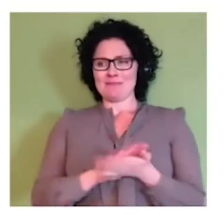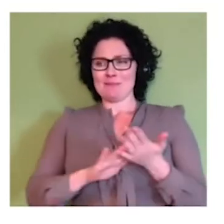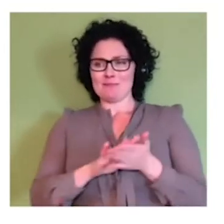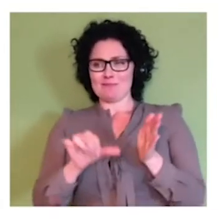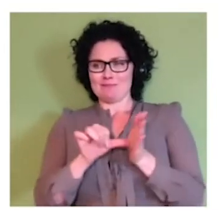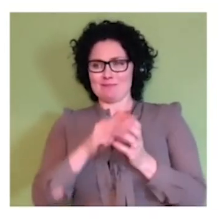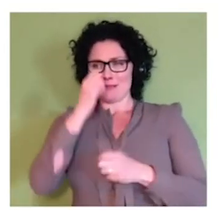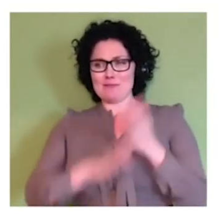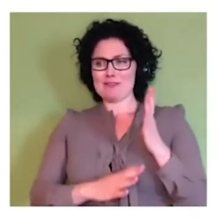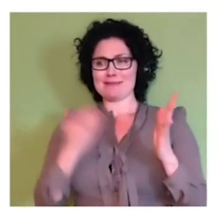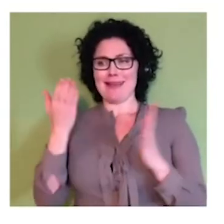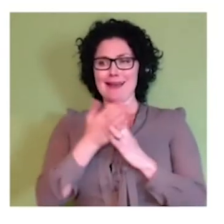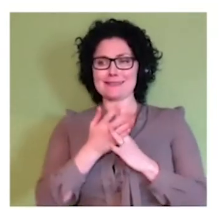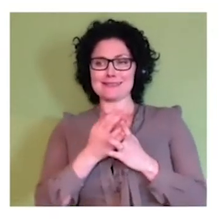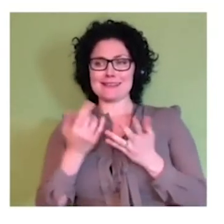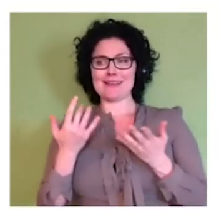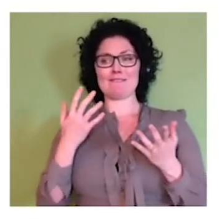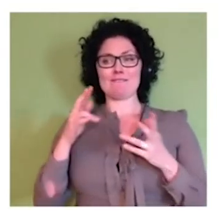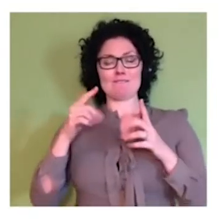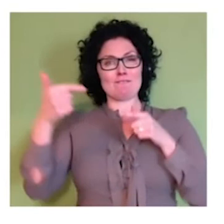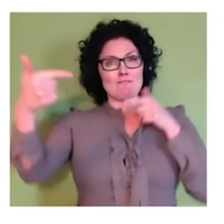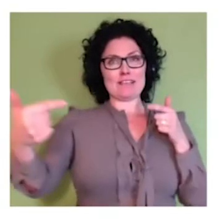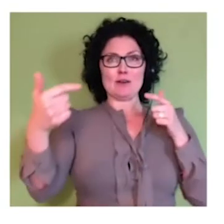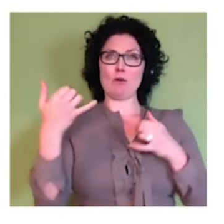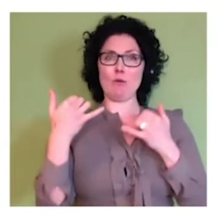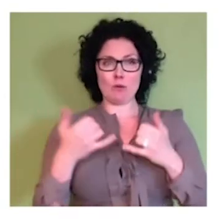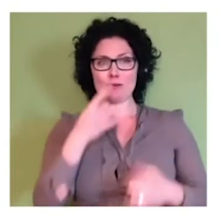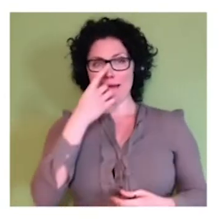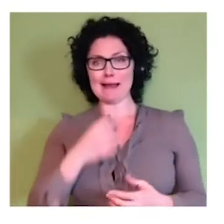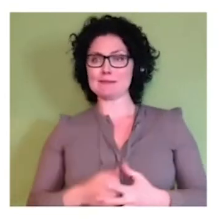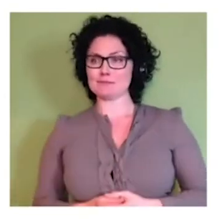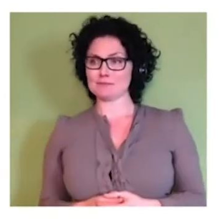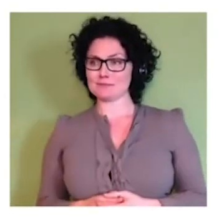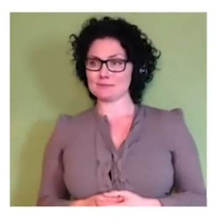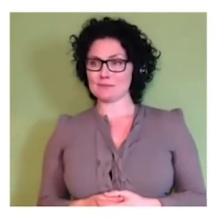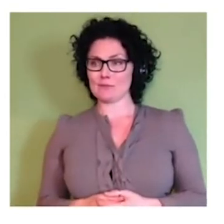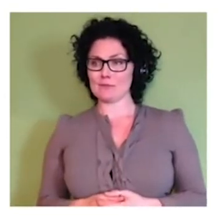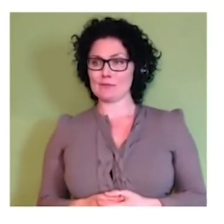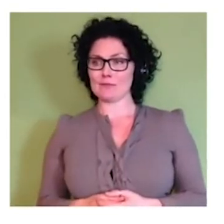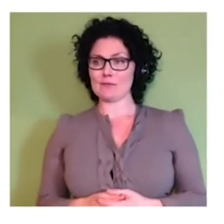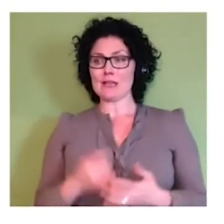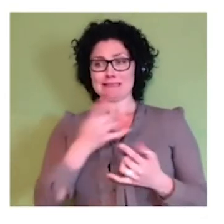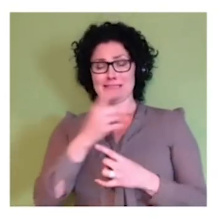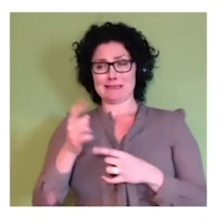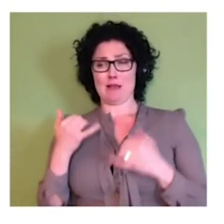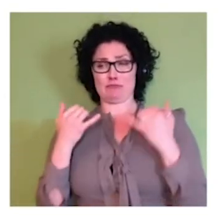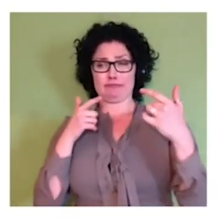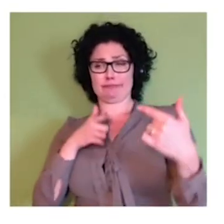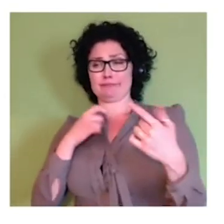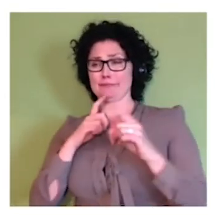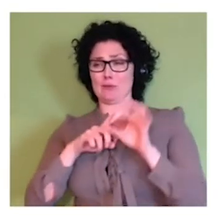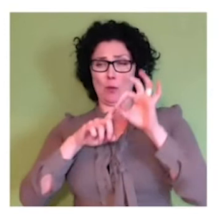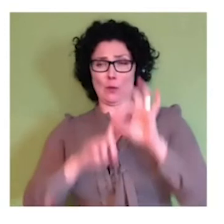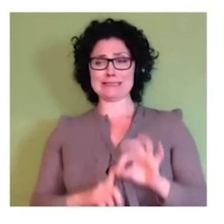The pandemic also highlighted the importance of having clear and understandable information, something that I really feel is overlooked when it comes